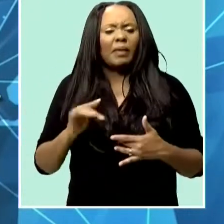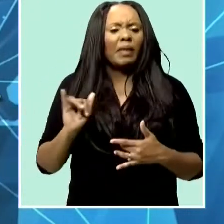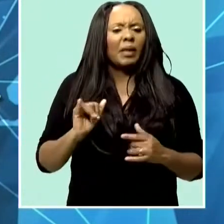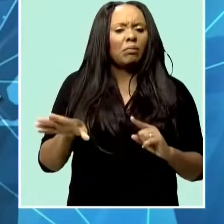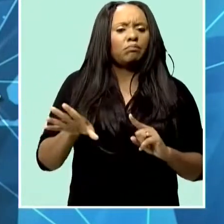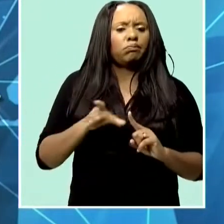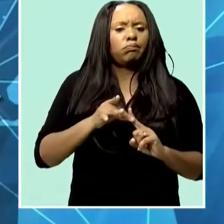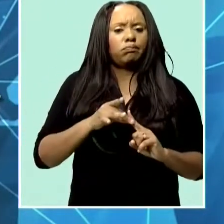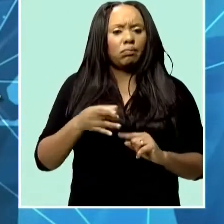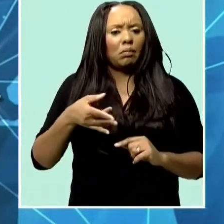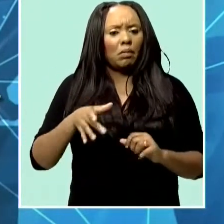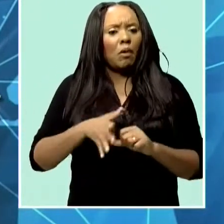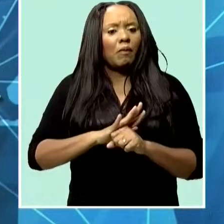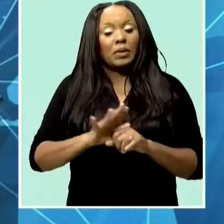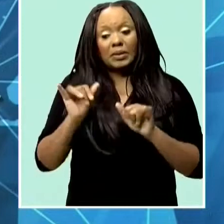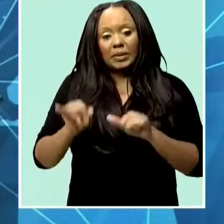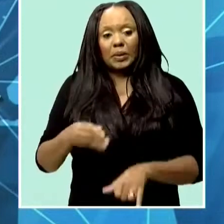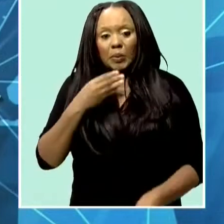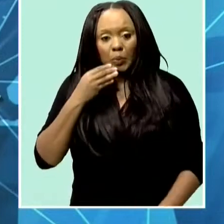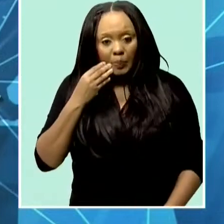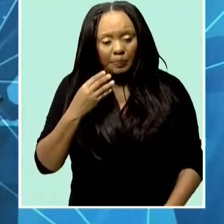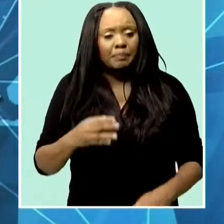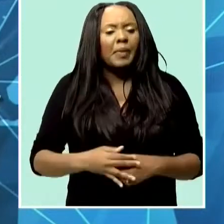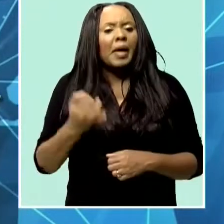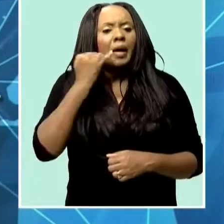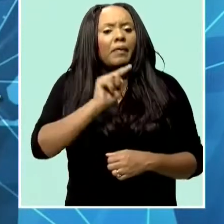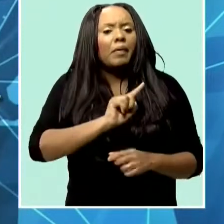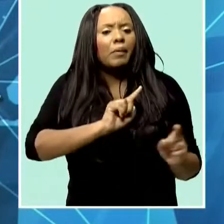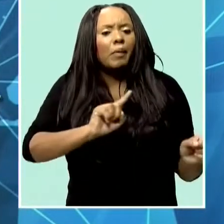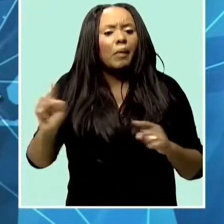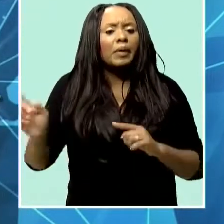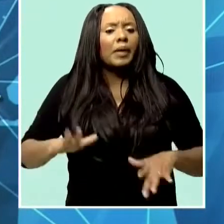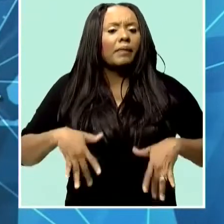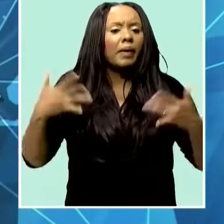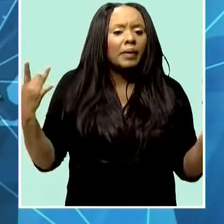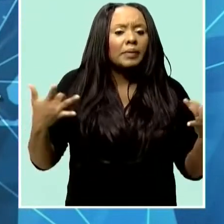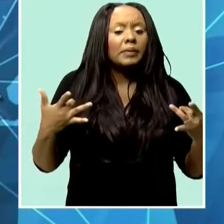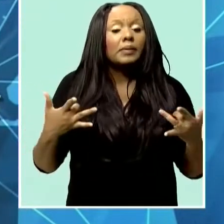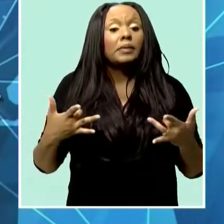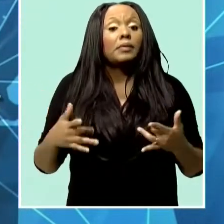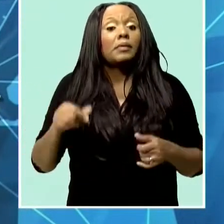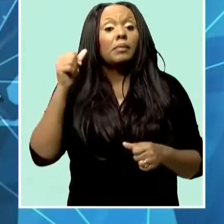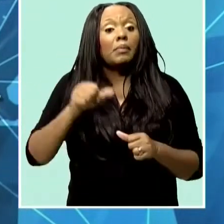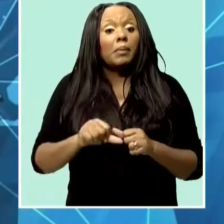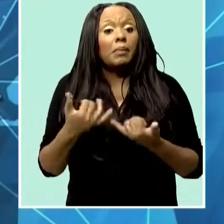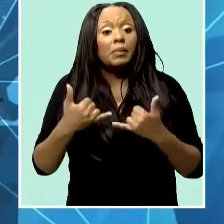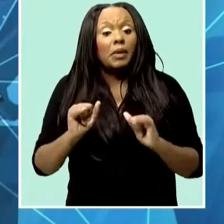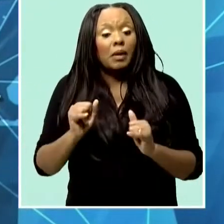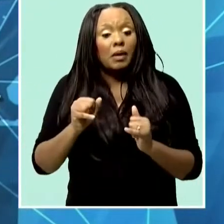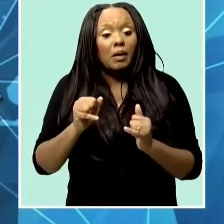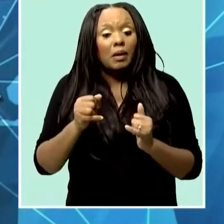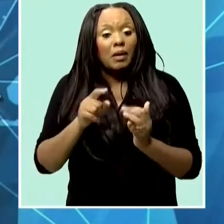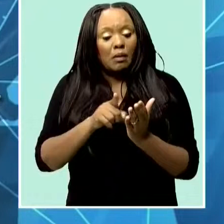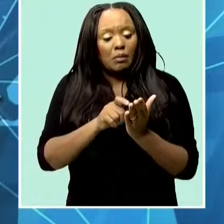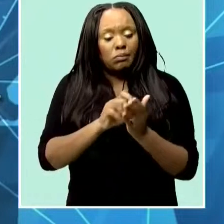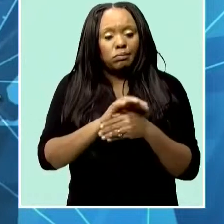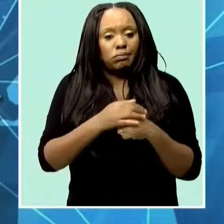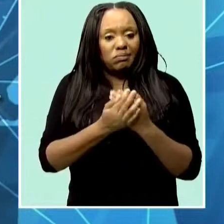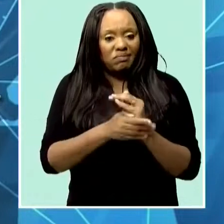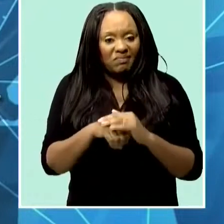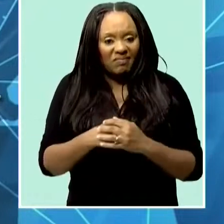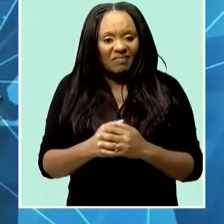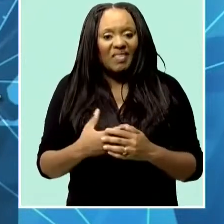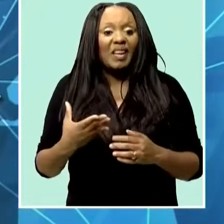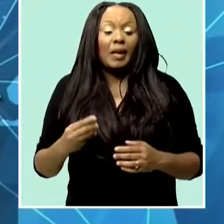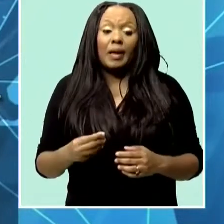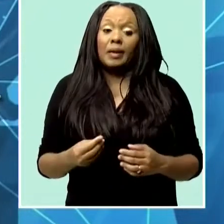home. When you are attending events or gatherings, sanitize as a means of necessary precaution. And social distancing, that's still